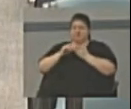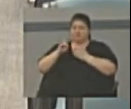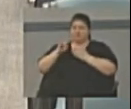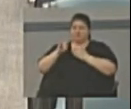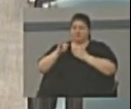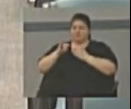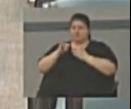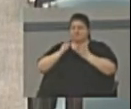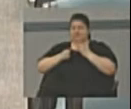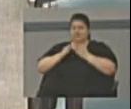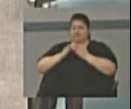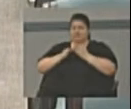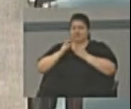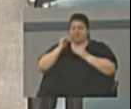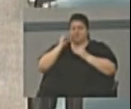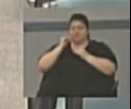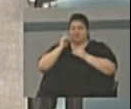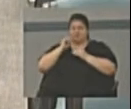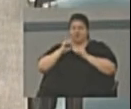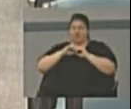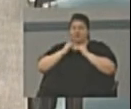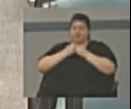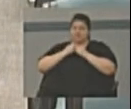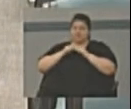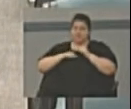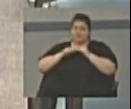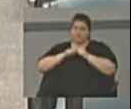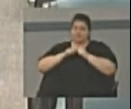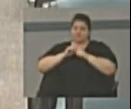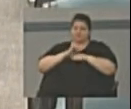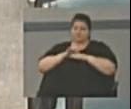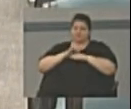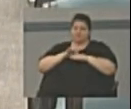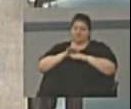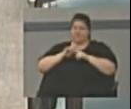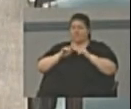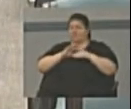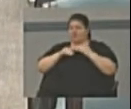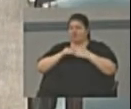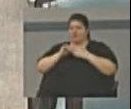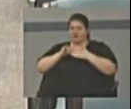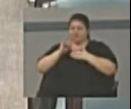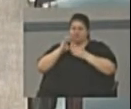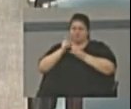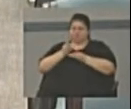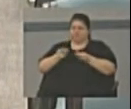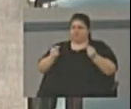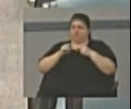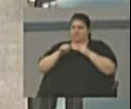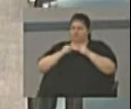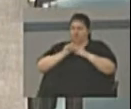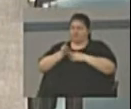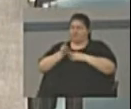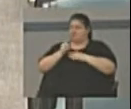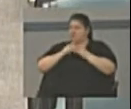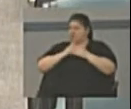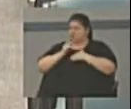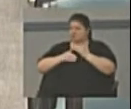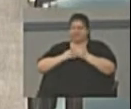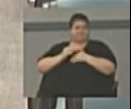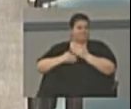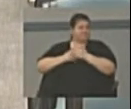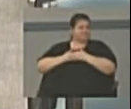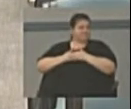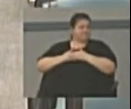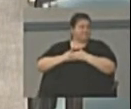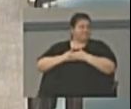be considered for office, but all of that will come out as we go through the process and get input from various